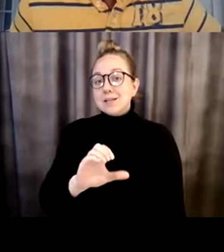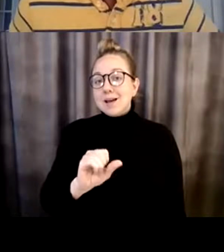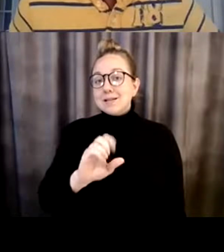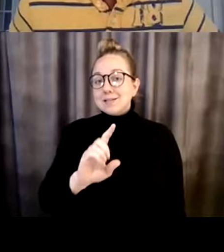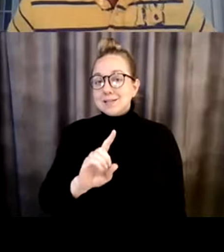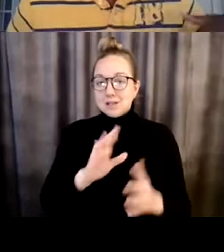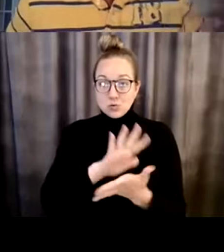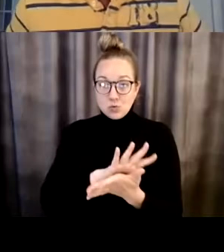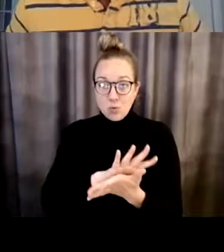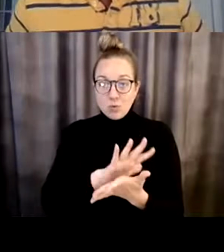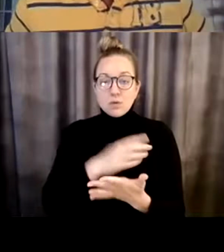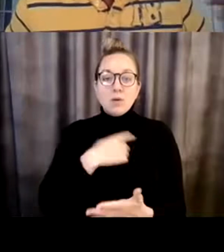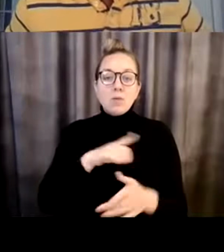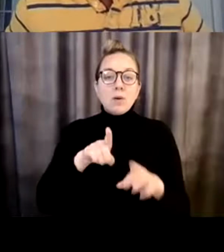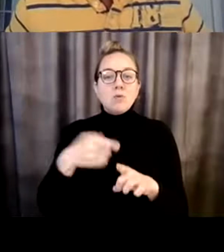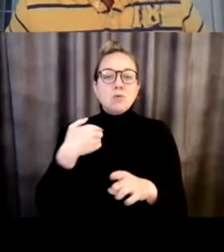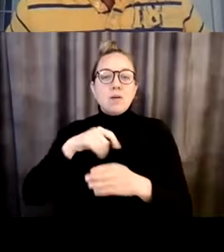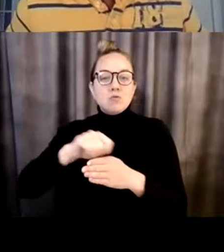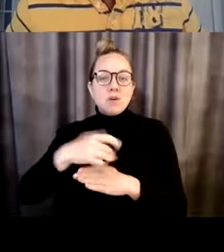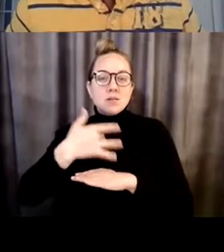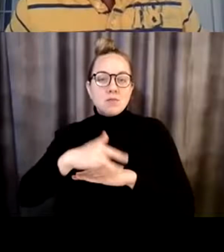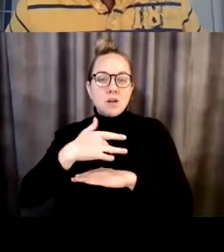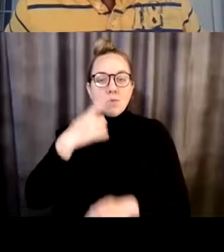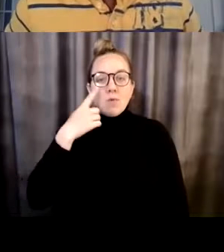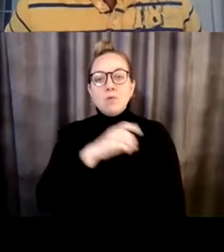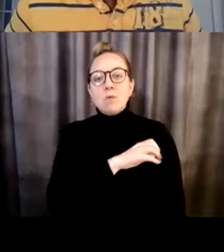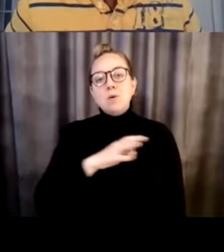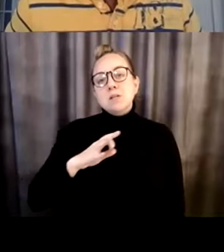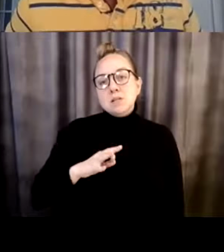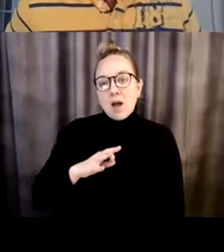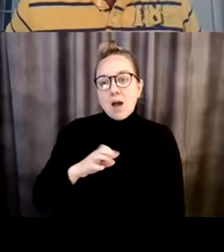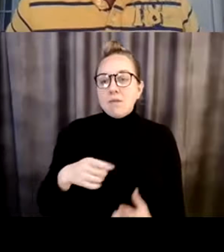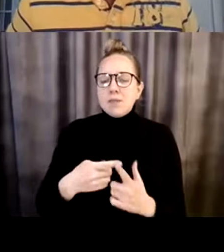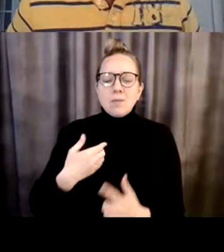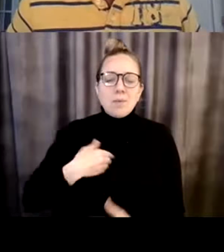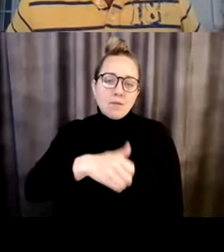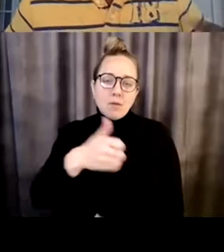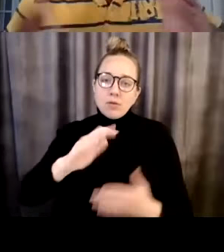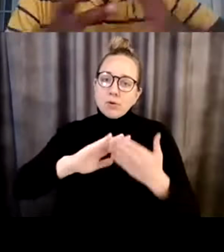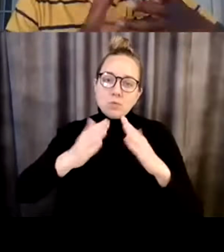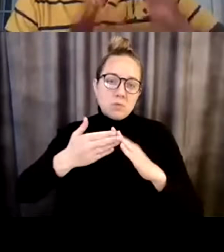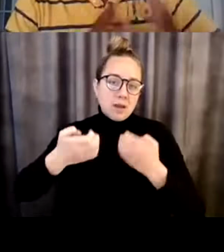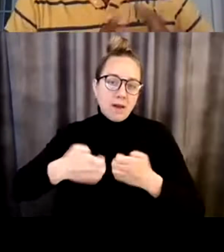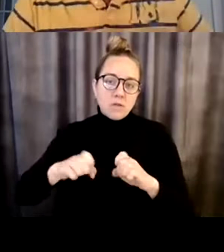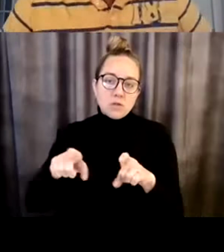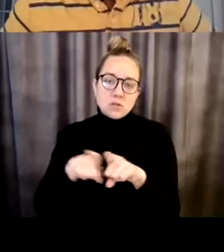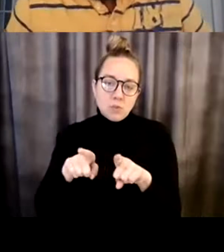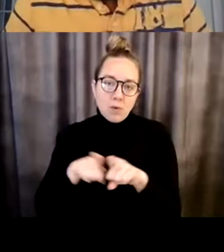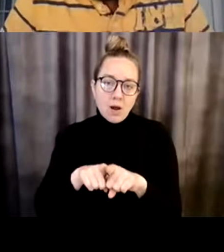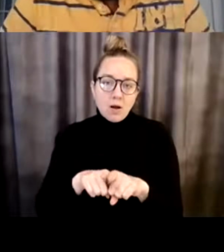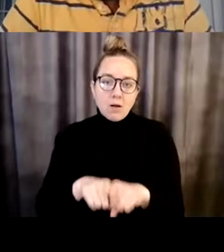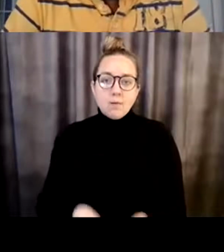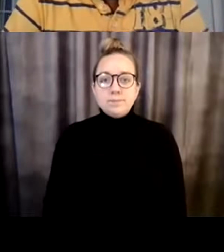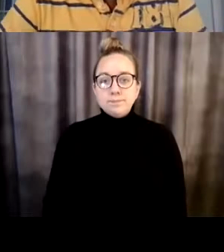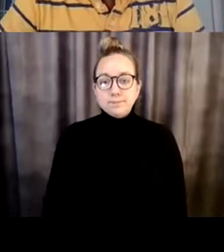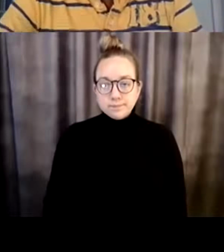staff throughout the district. And then we also have relationships with a lot of other community youth orgs. So we have a lot of cross-play, we'd